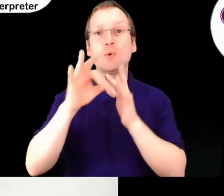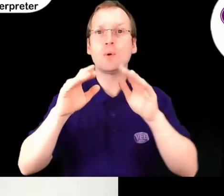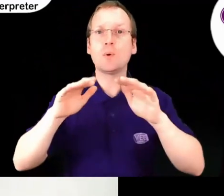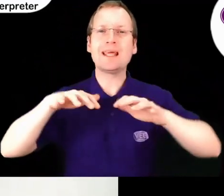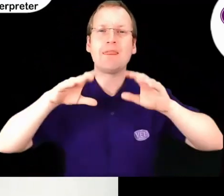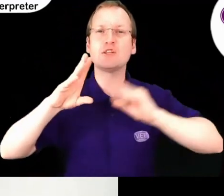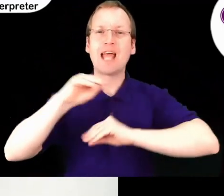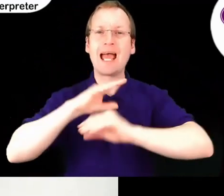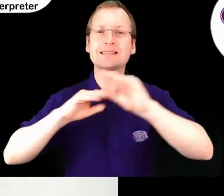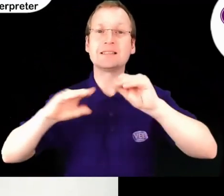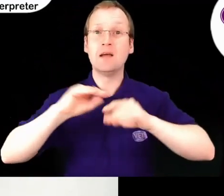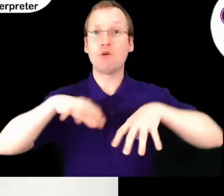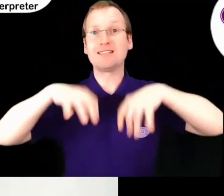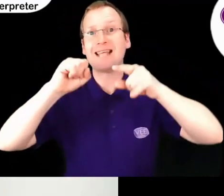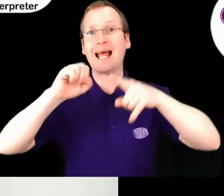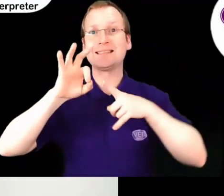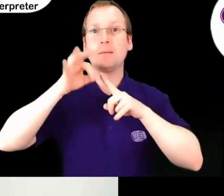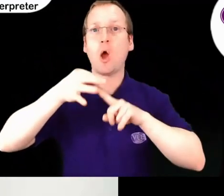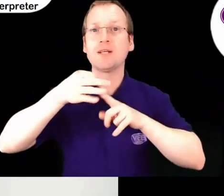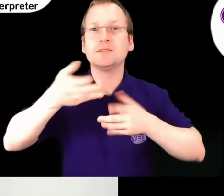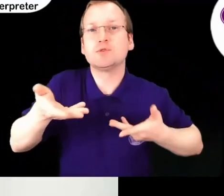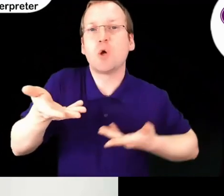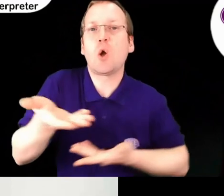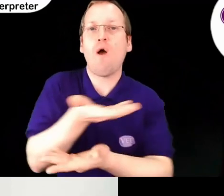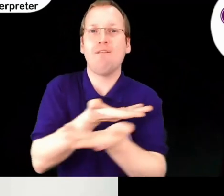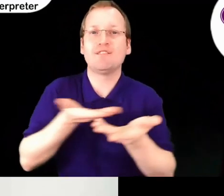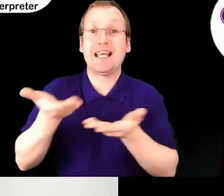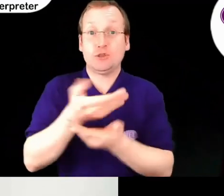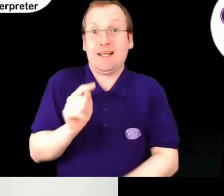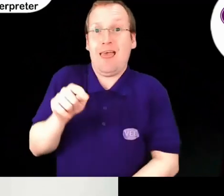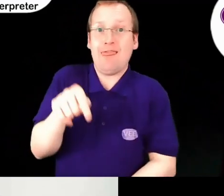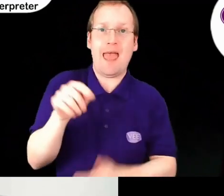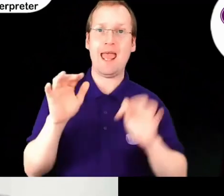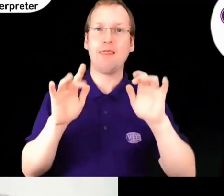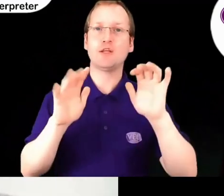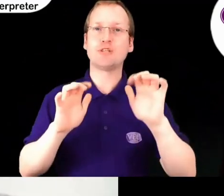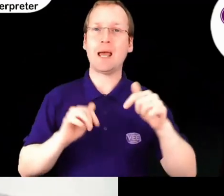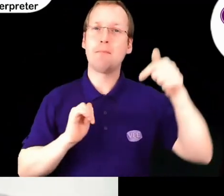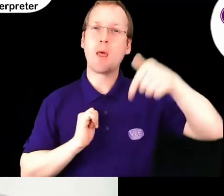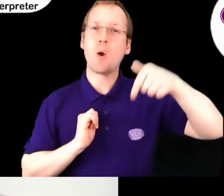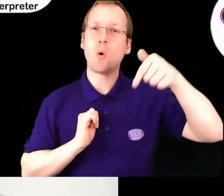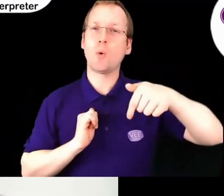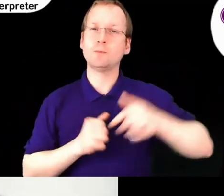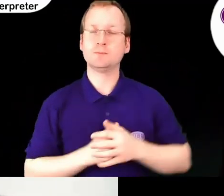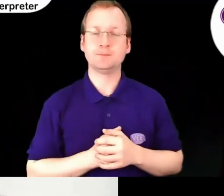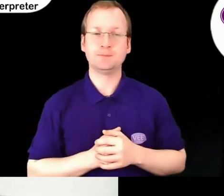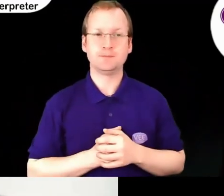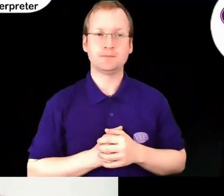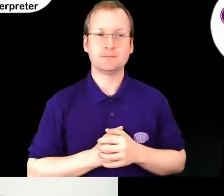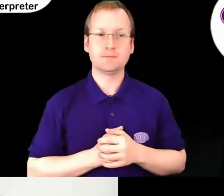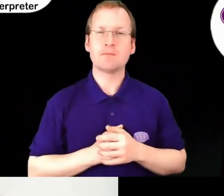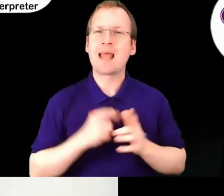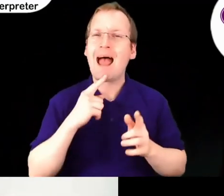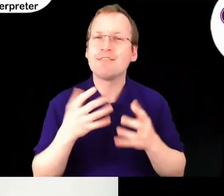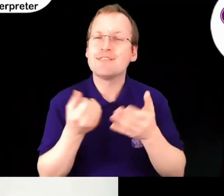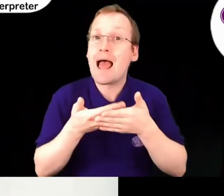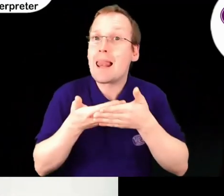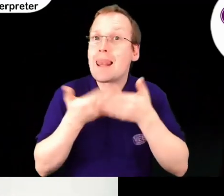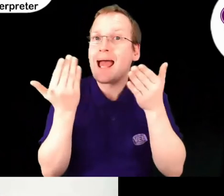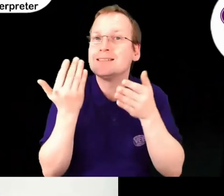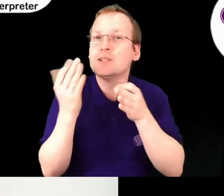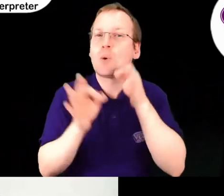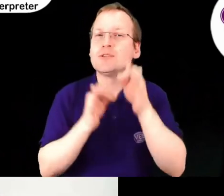a starting point conversation, that's there in the chat. I've got a light question for you, John, to